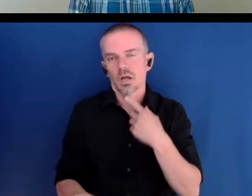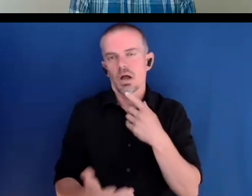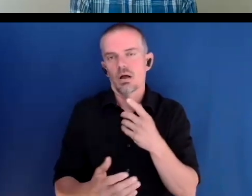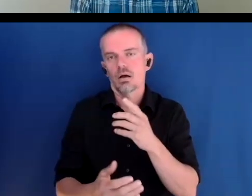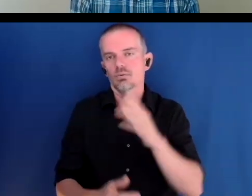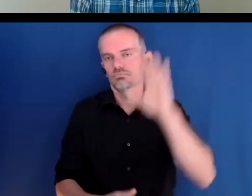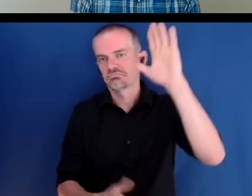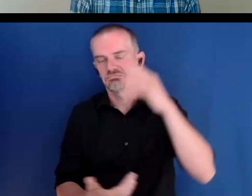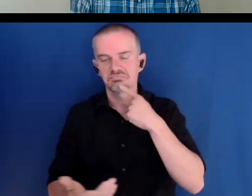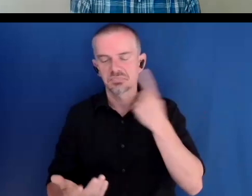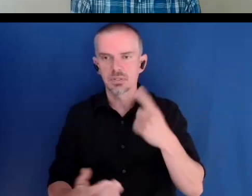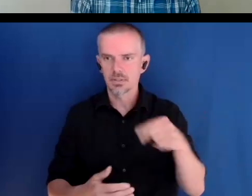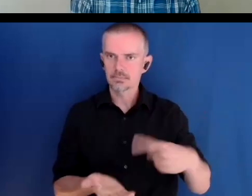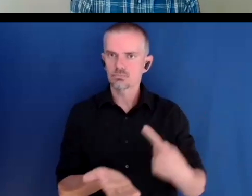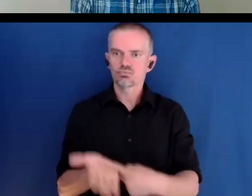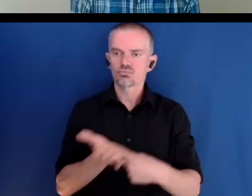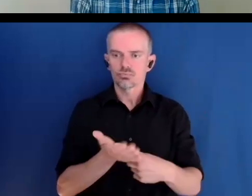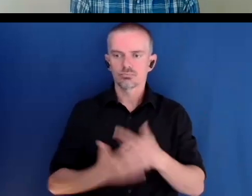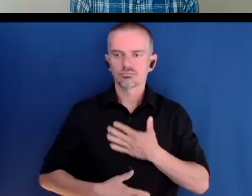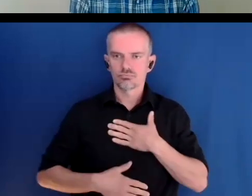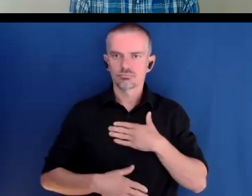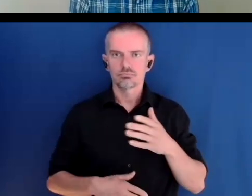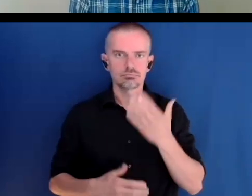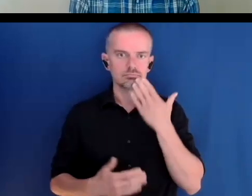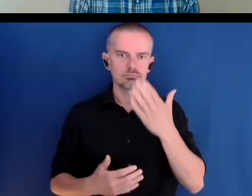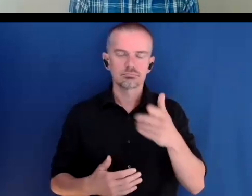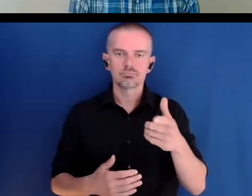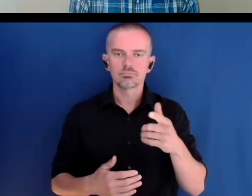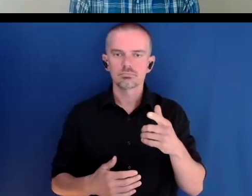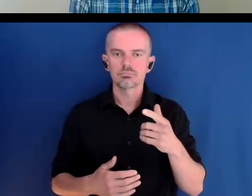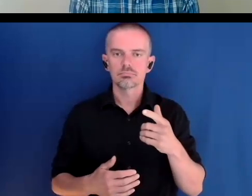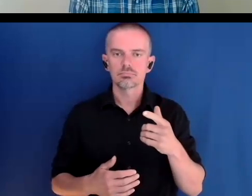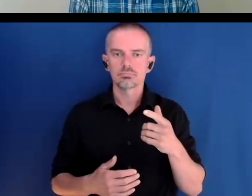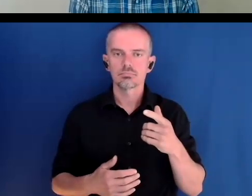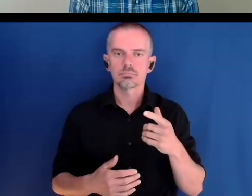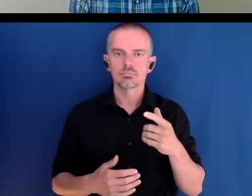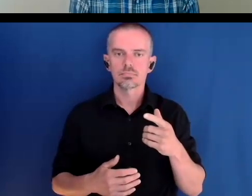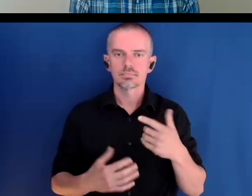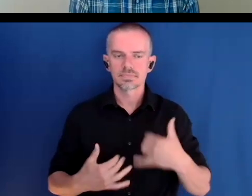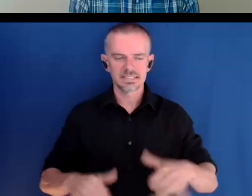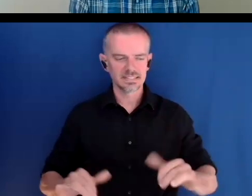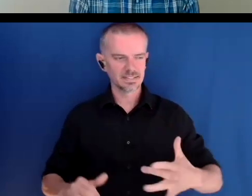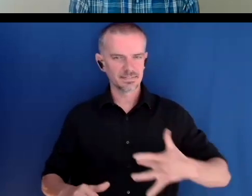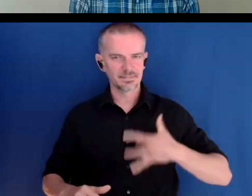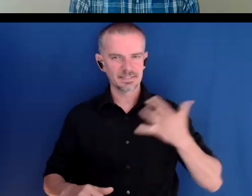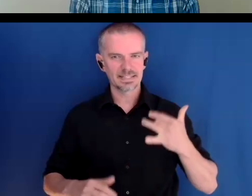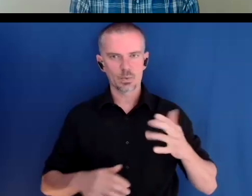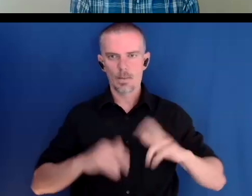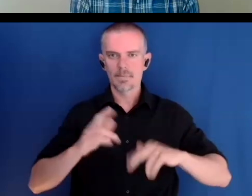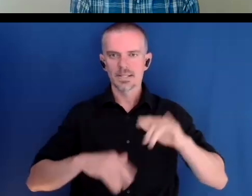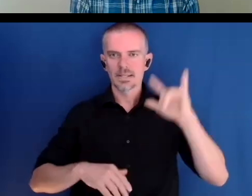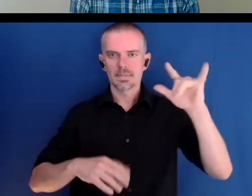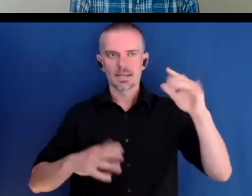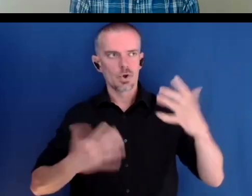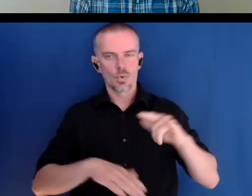I appreciate this conversation, and in some respects it feels like, we're still building the plane while we're